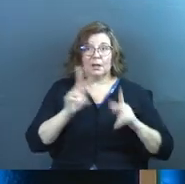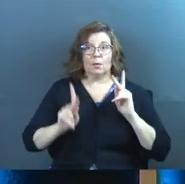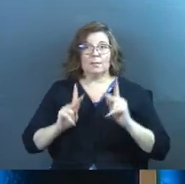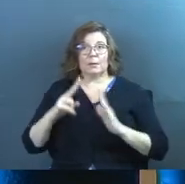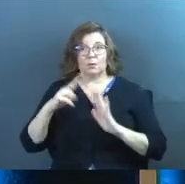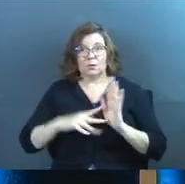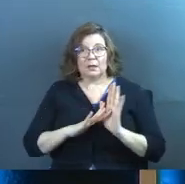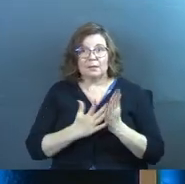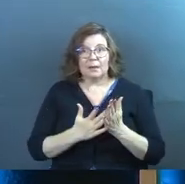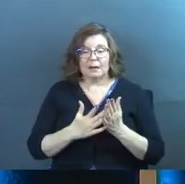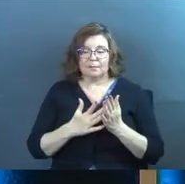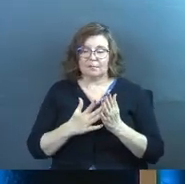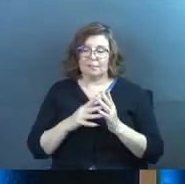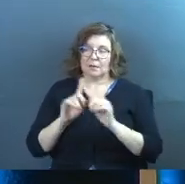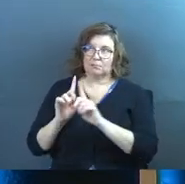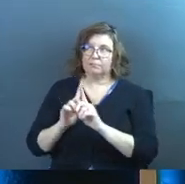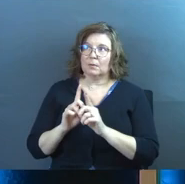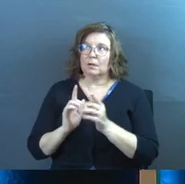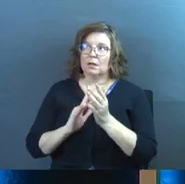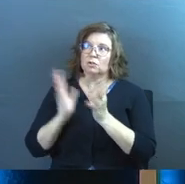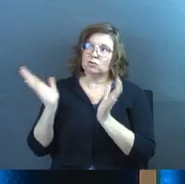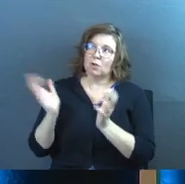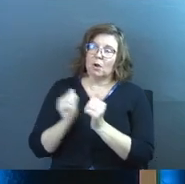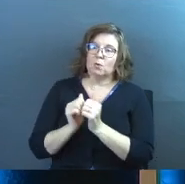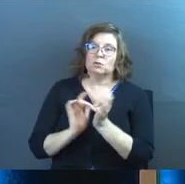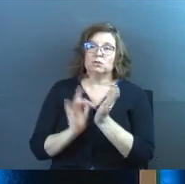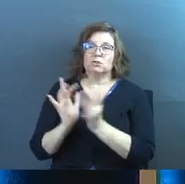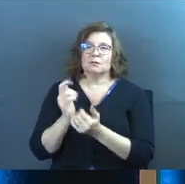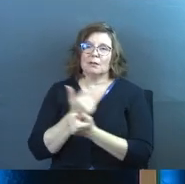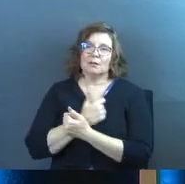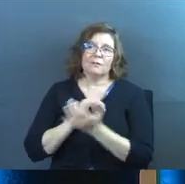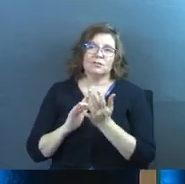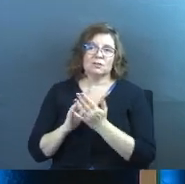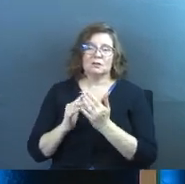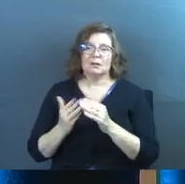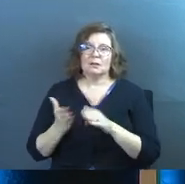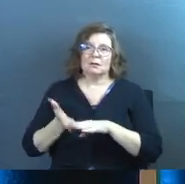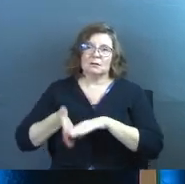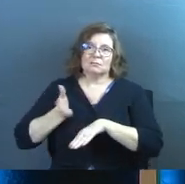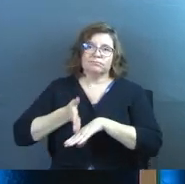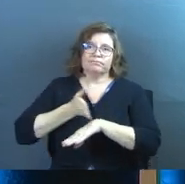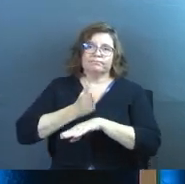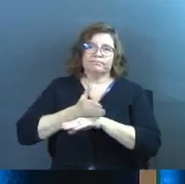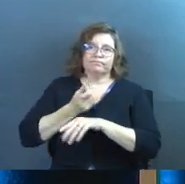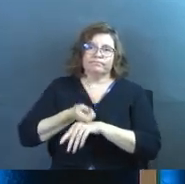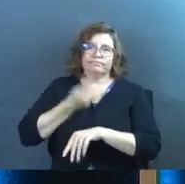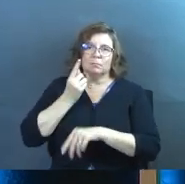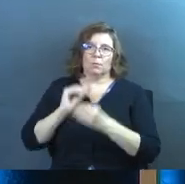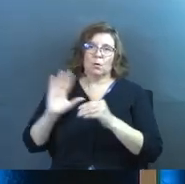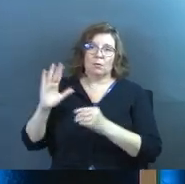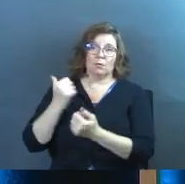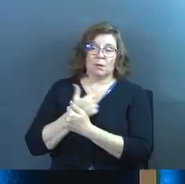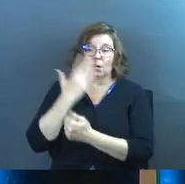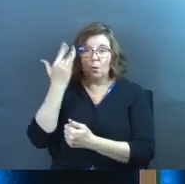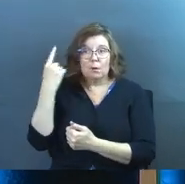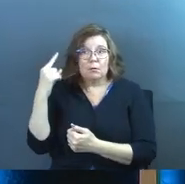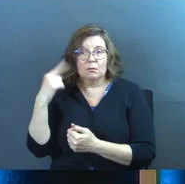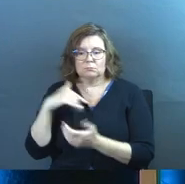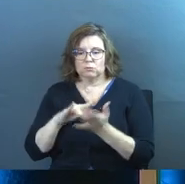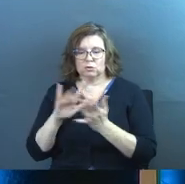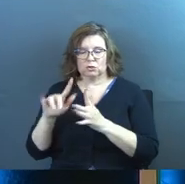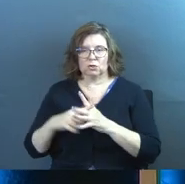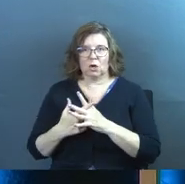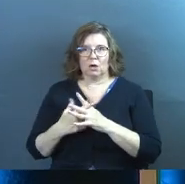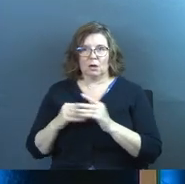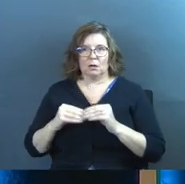their Bibles and they walk and they talk with Jesus and they love Jesus and they grow and grow in that love. Why? Because Jesus starts